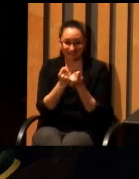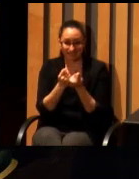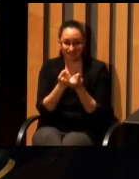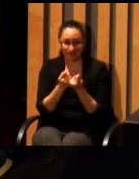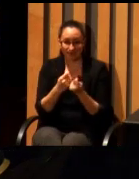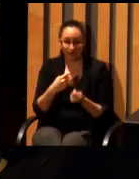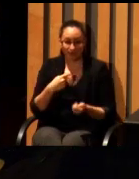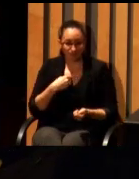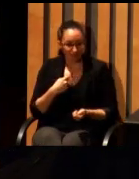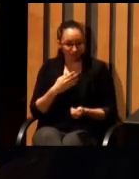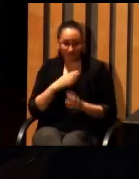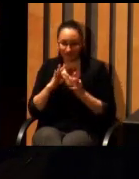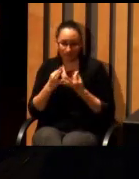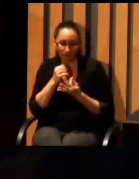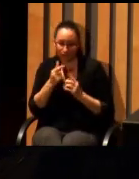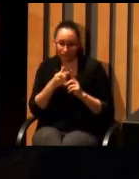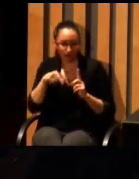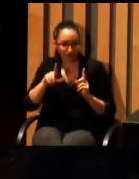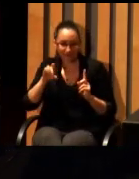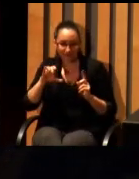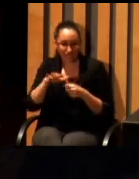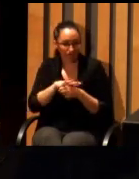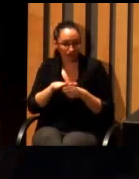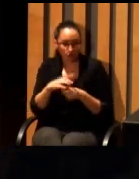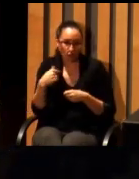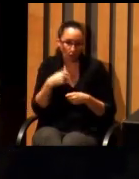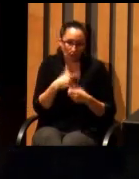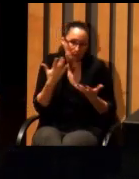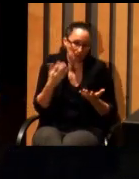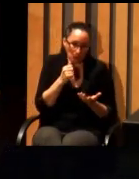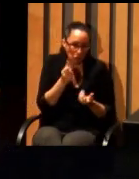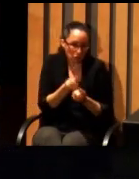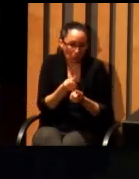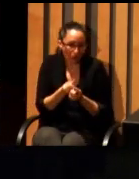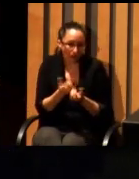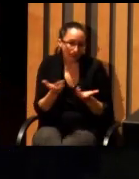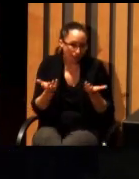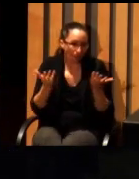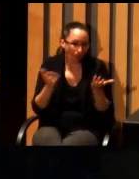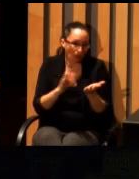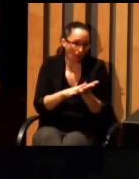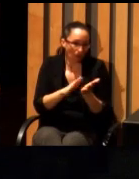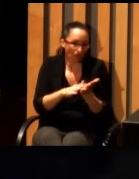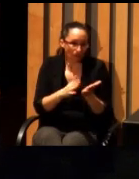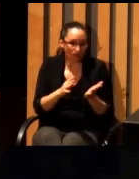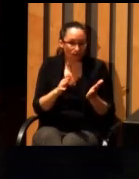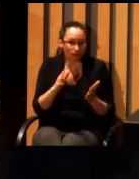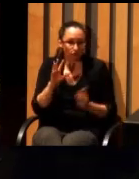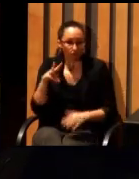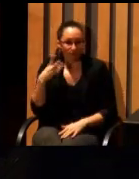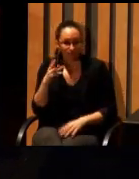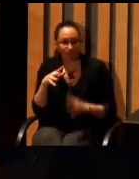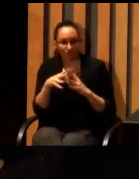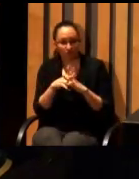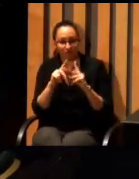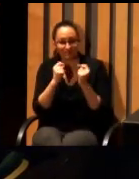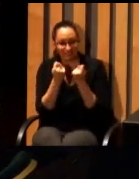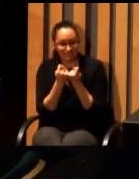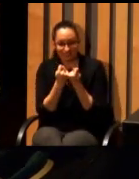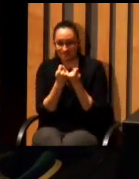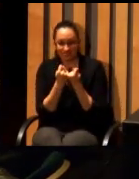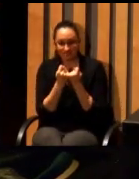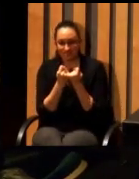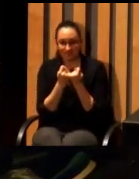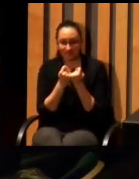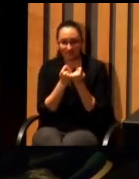personally aren't from the DC area, so we don't really support the Washington football team. But I think